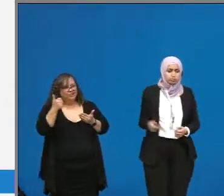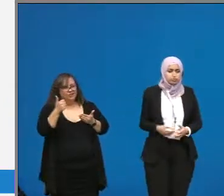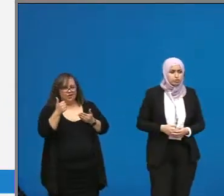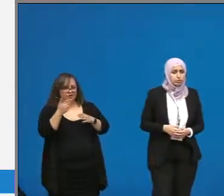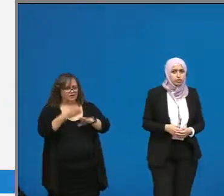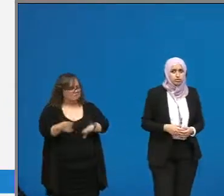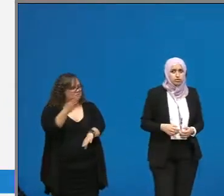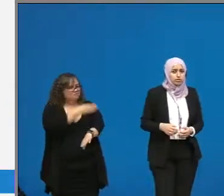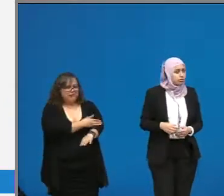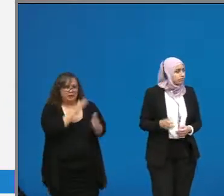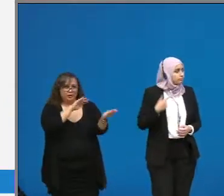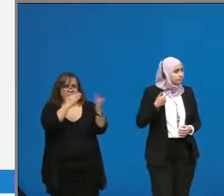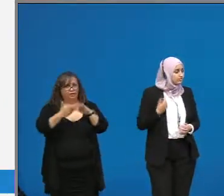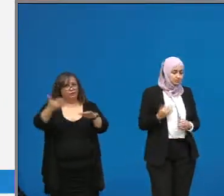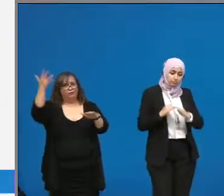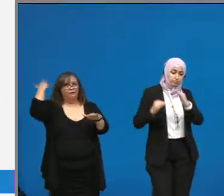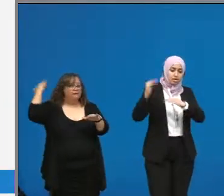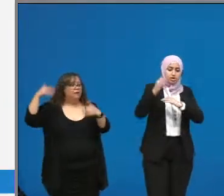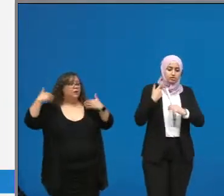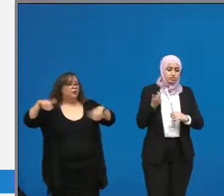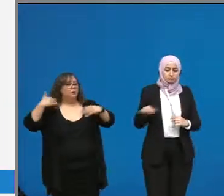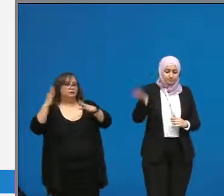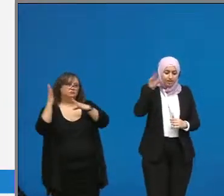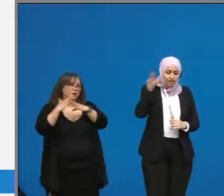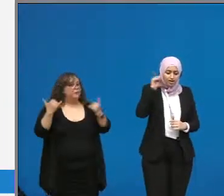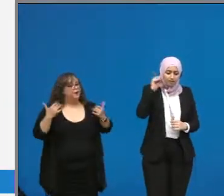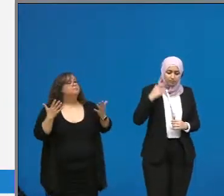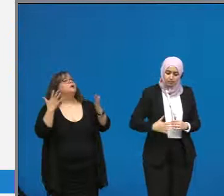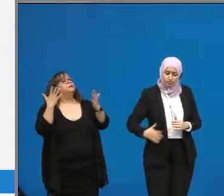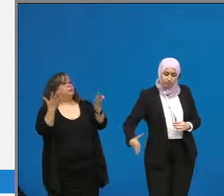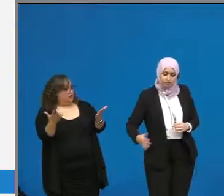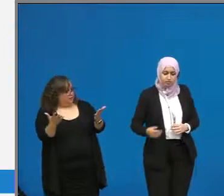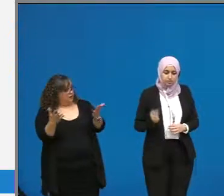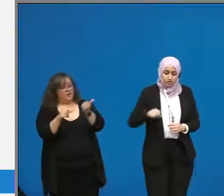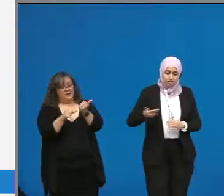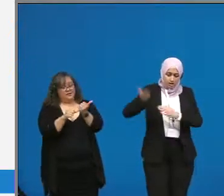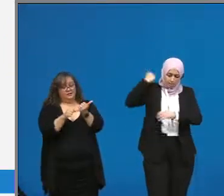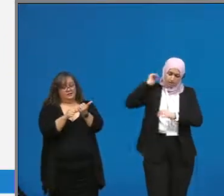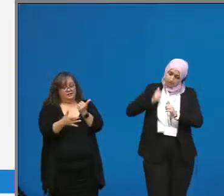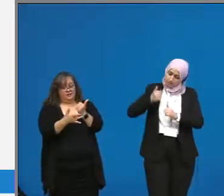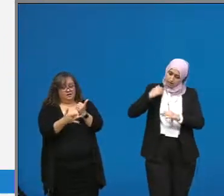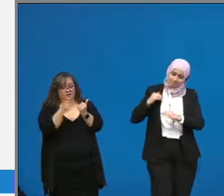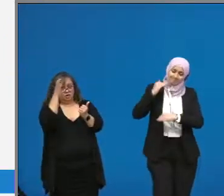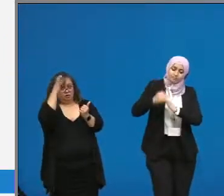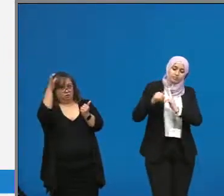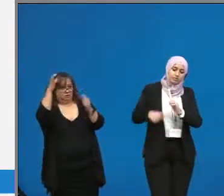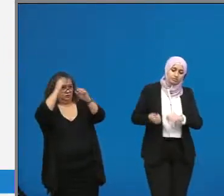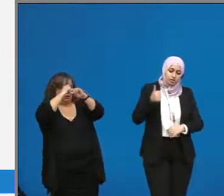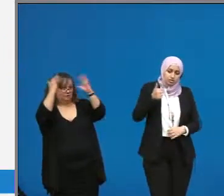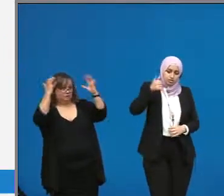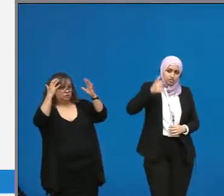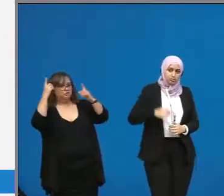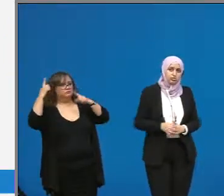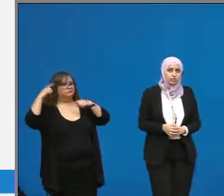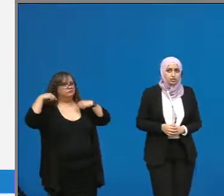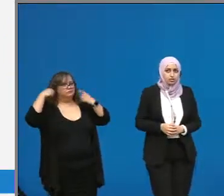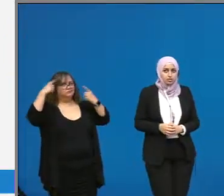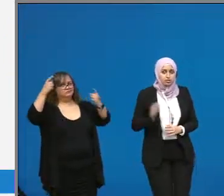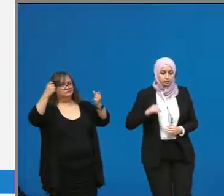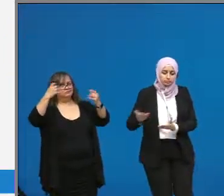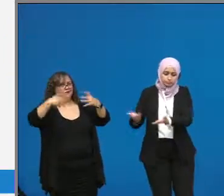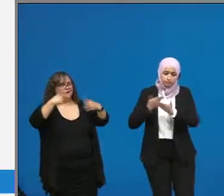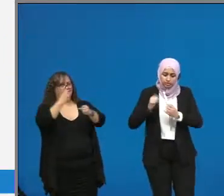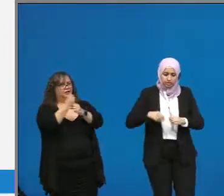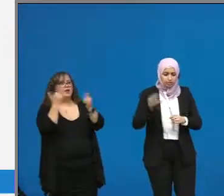before. So what we're seeing is this sort of assistive technology concept that's been around for many, many years starting to